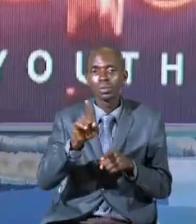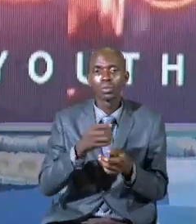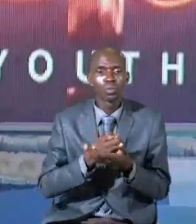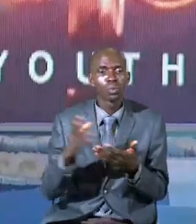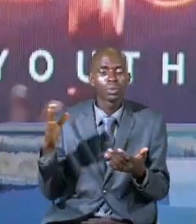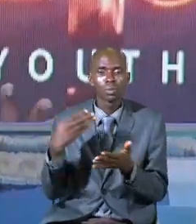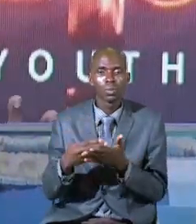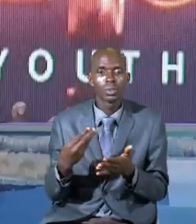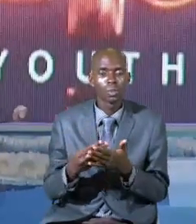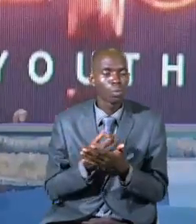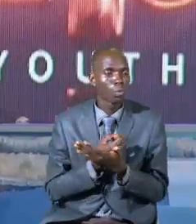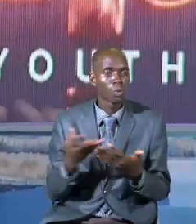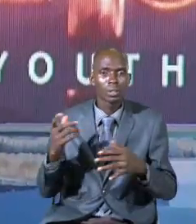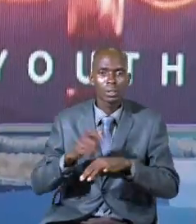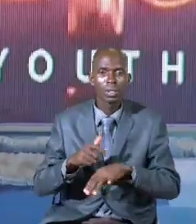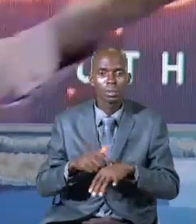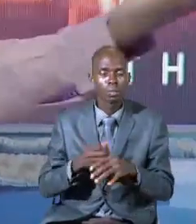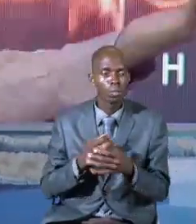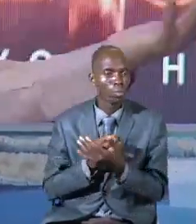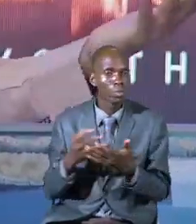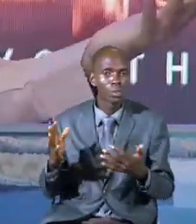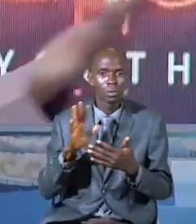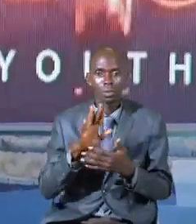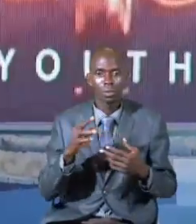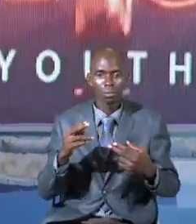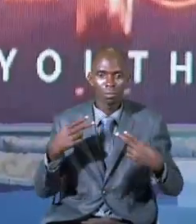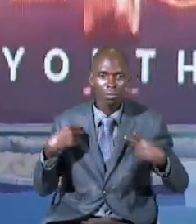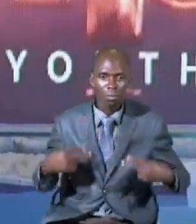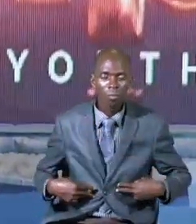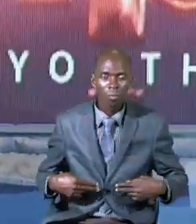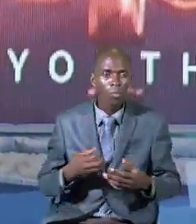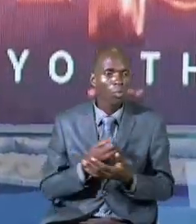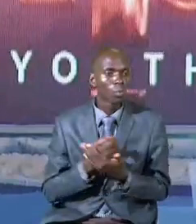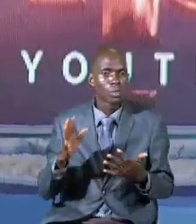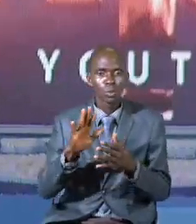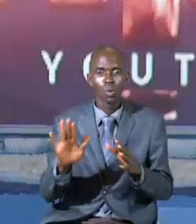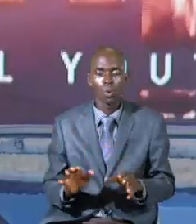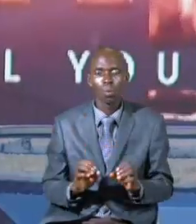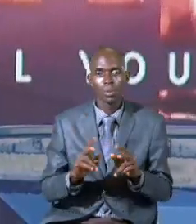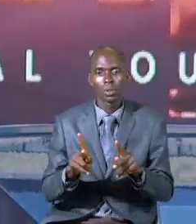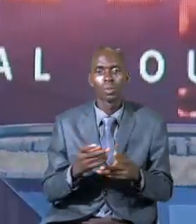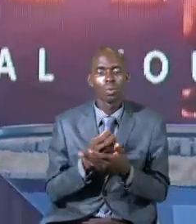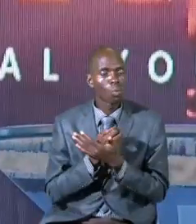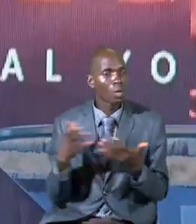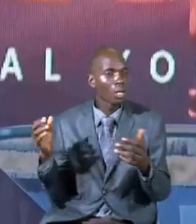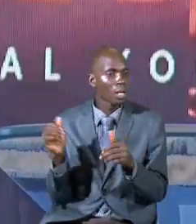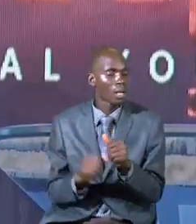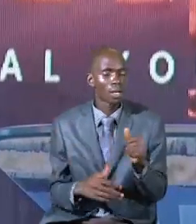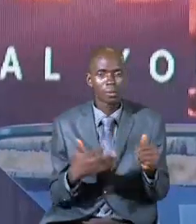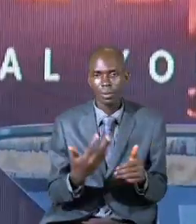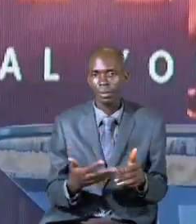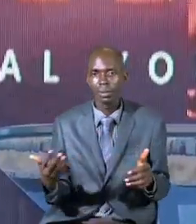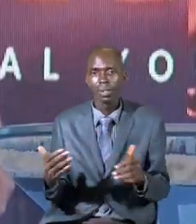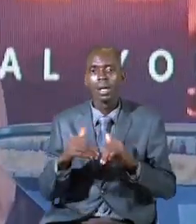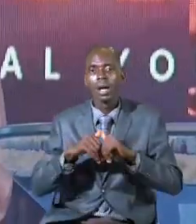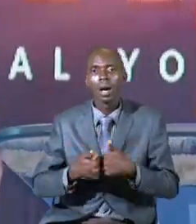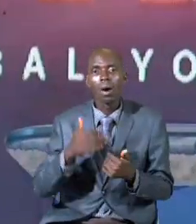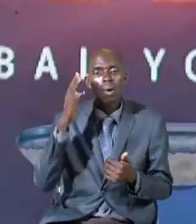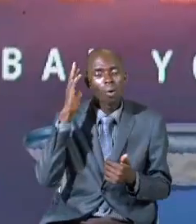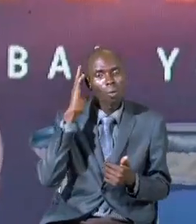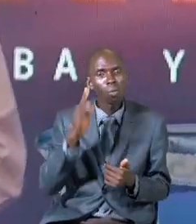health, you squander your opportunities, you squander everything, where would you be at the end of the day, at